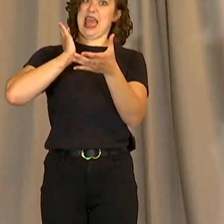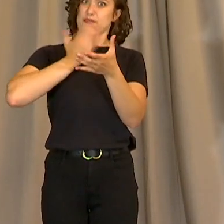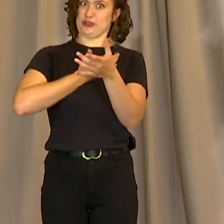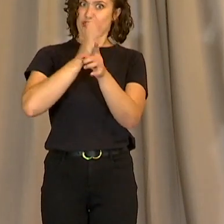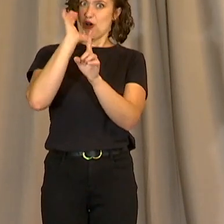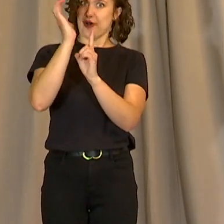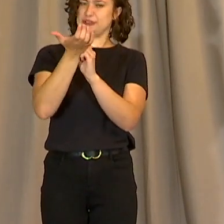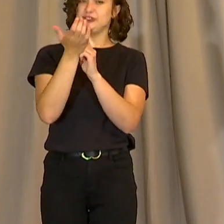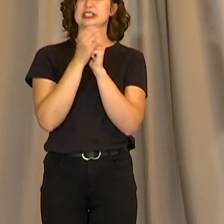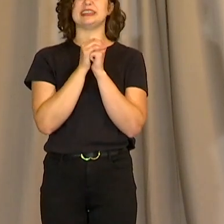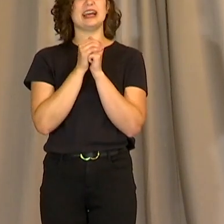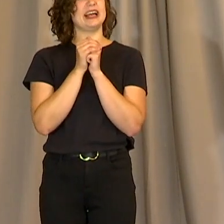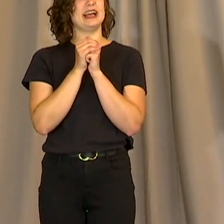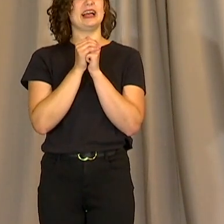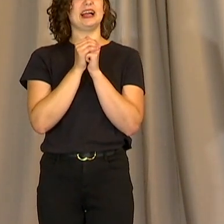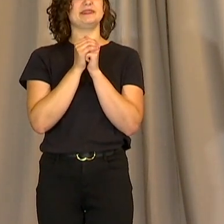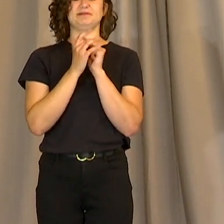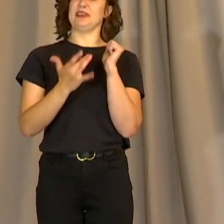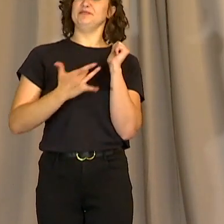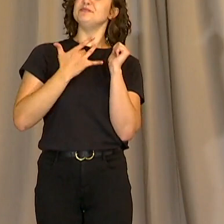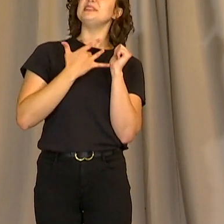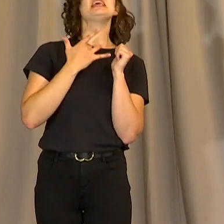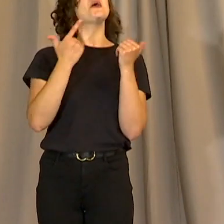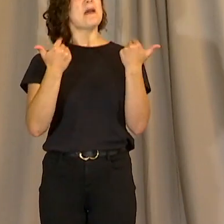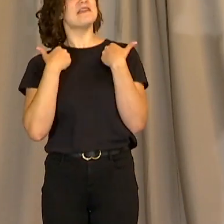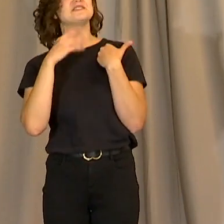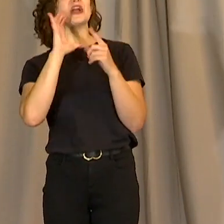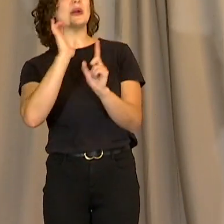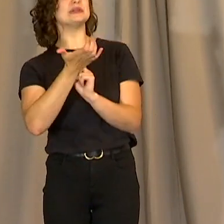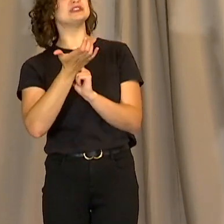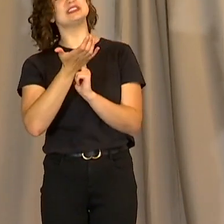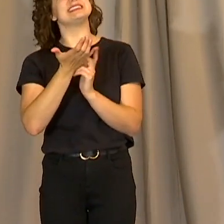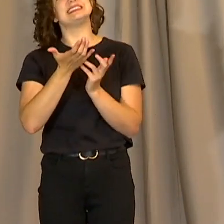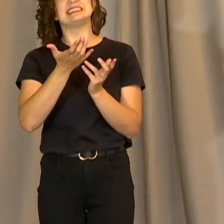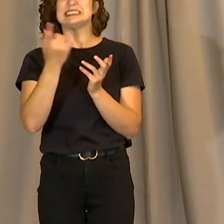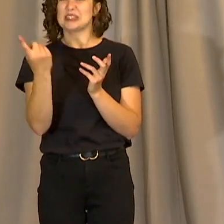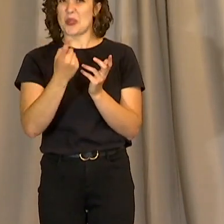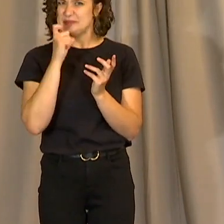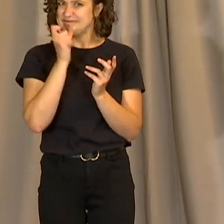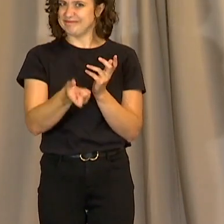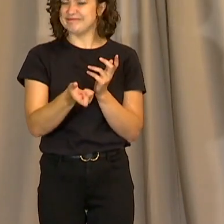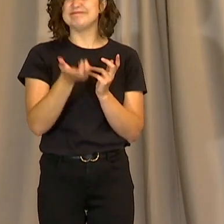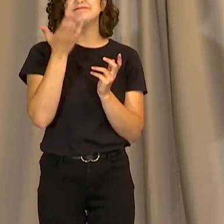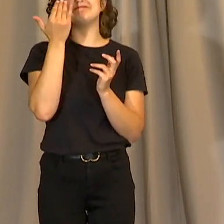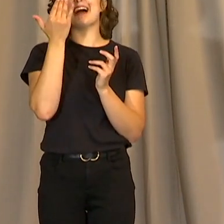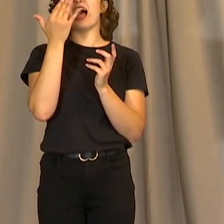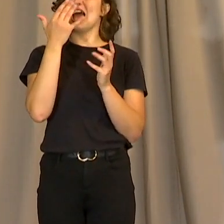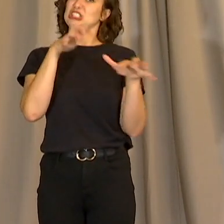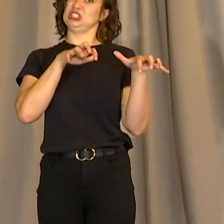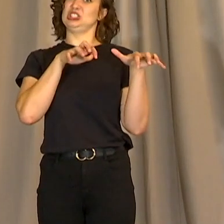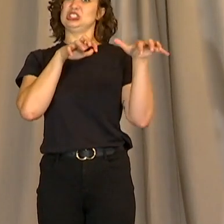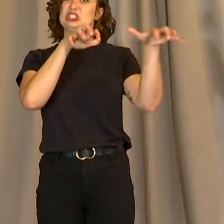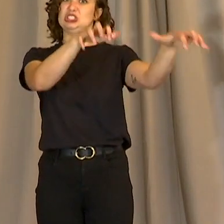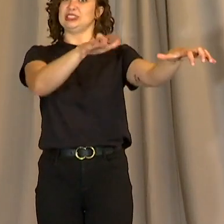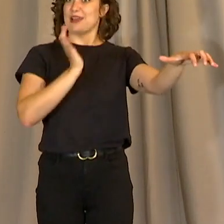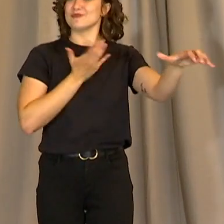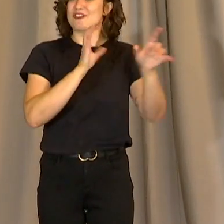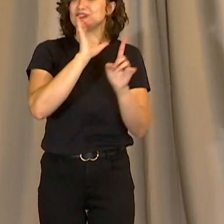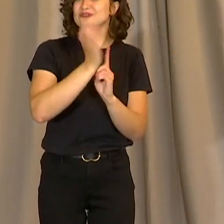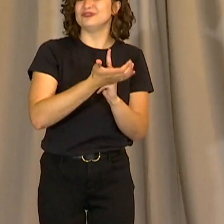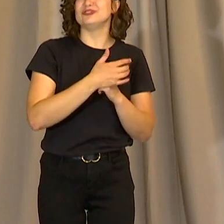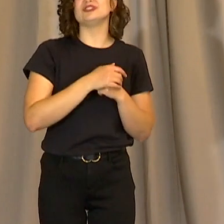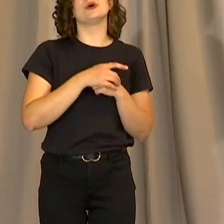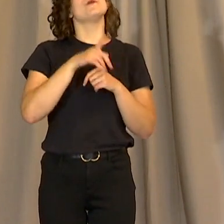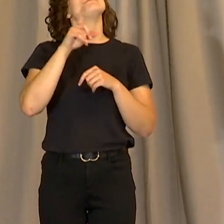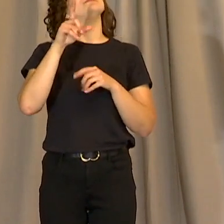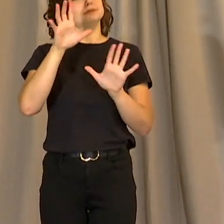it doesn't feel always like we have culture because it's so prevalent. And then be able to stop and listen. If you're not familiar with the